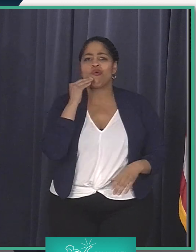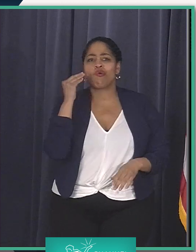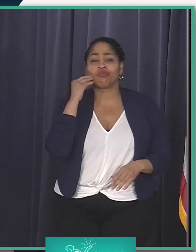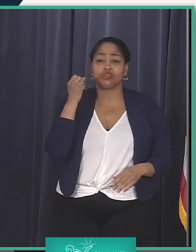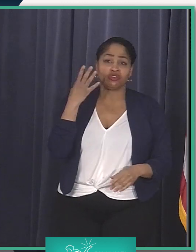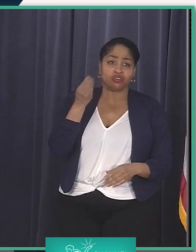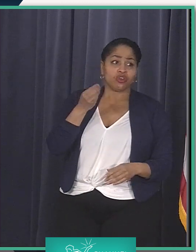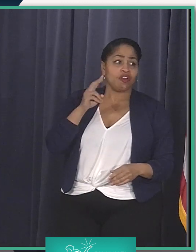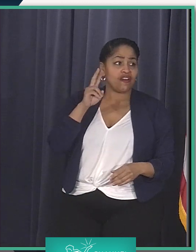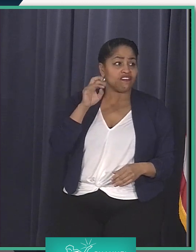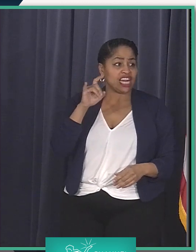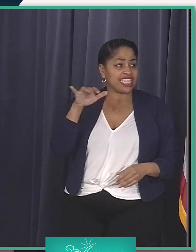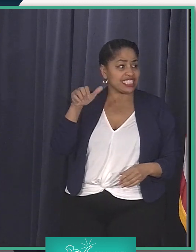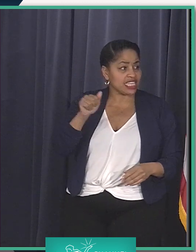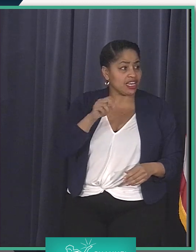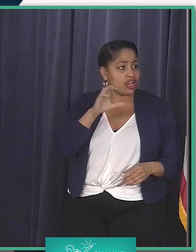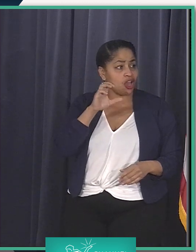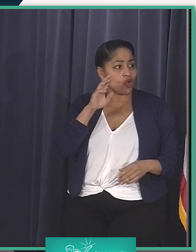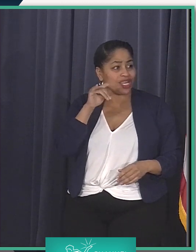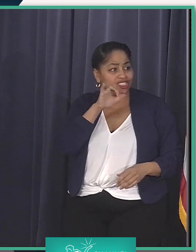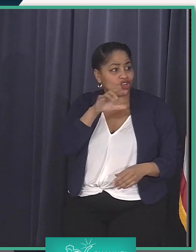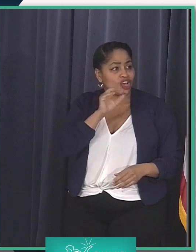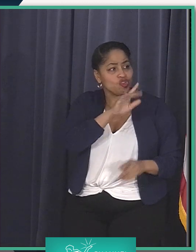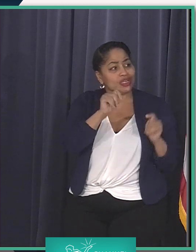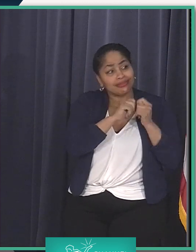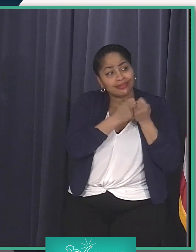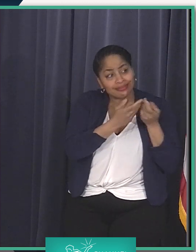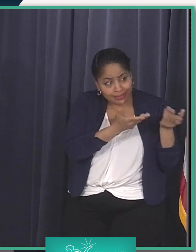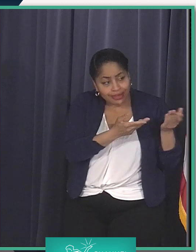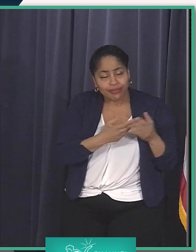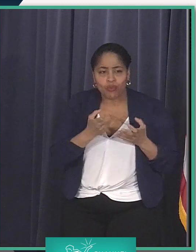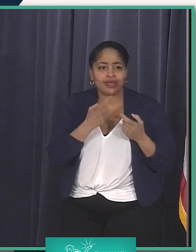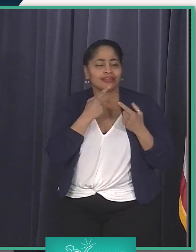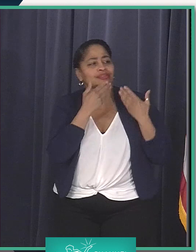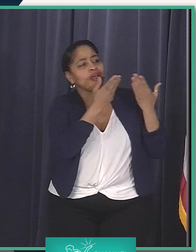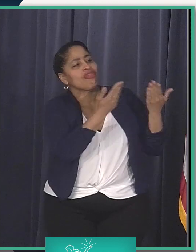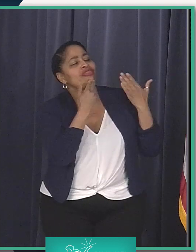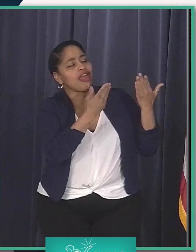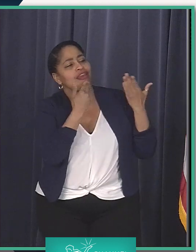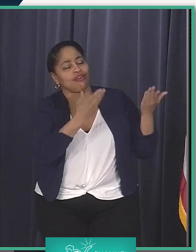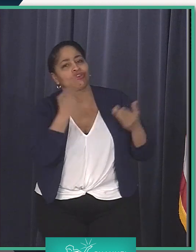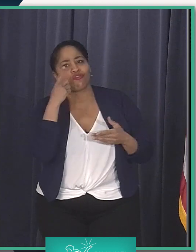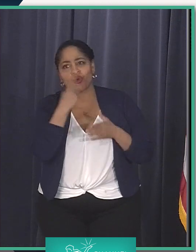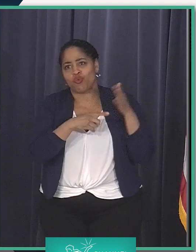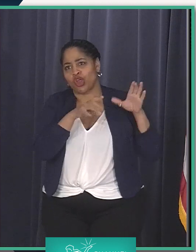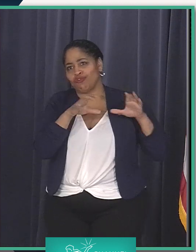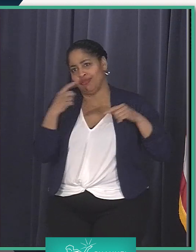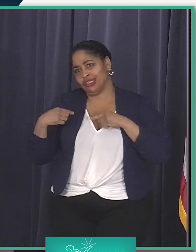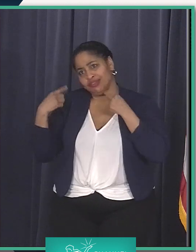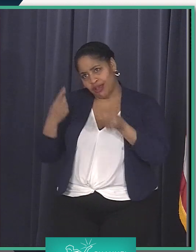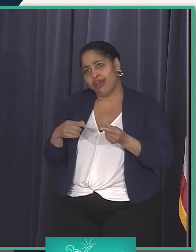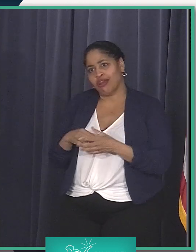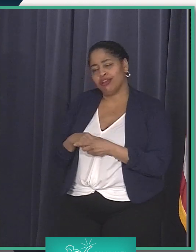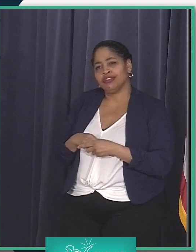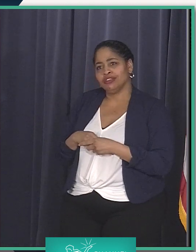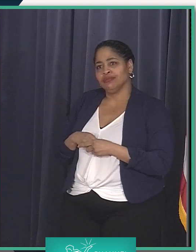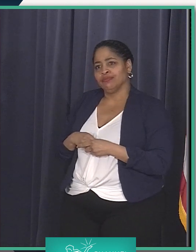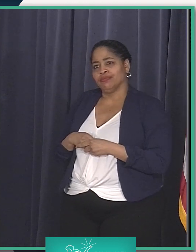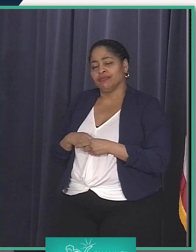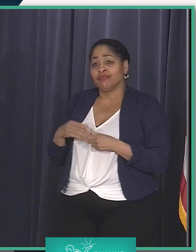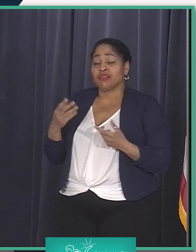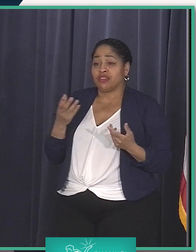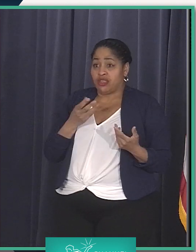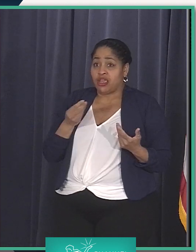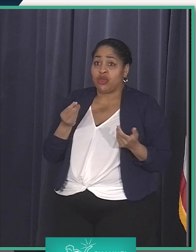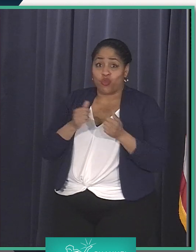So Palencia, Crystal, and your team, I just want to say thank you for what you've done.